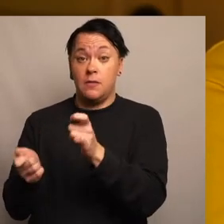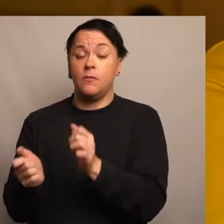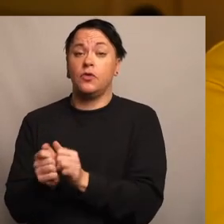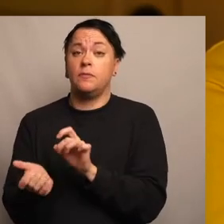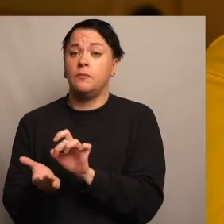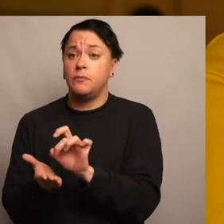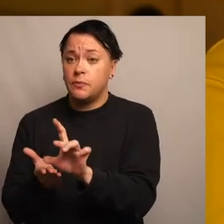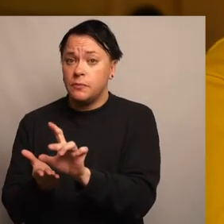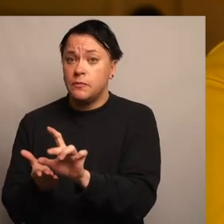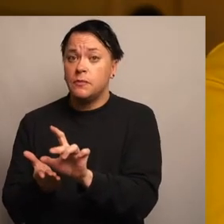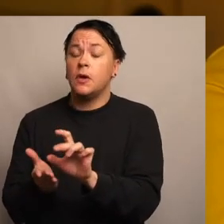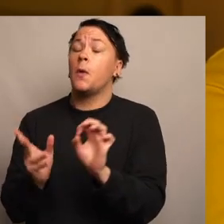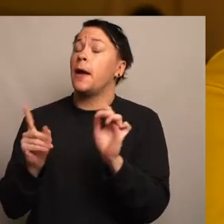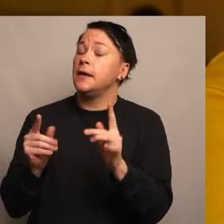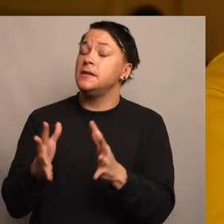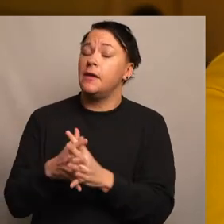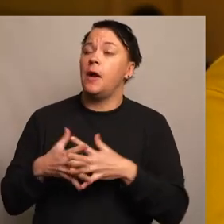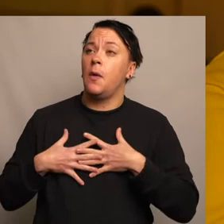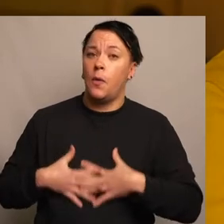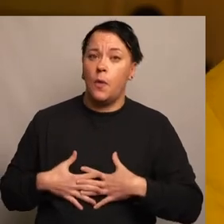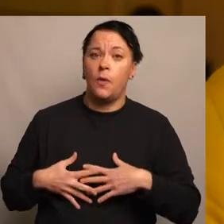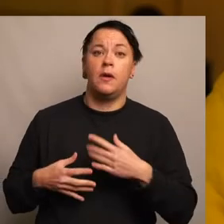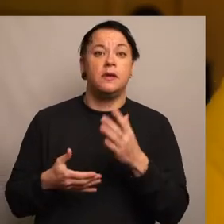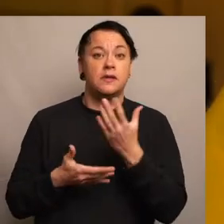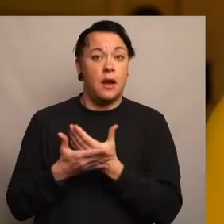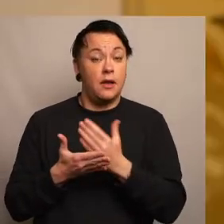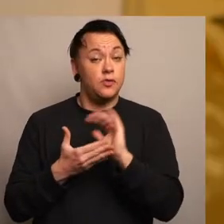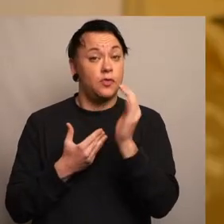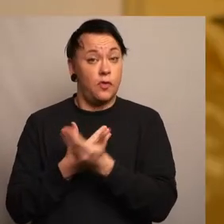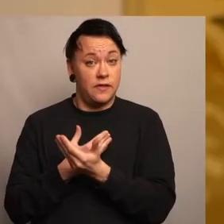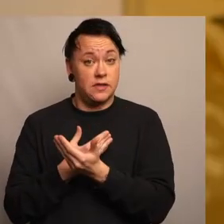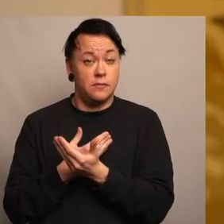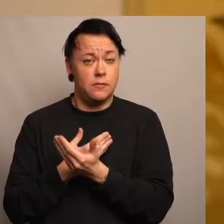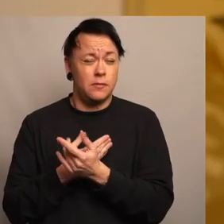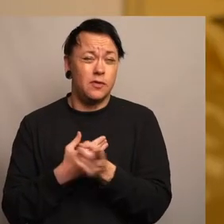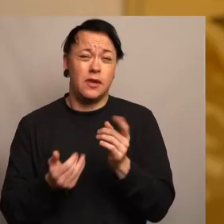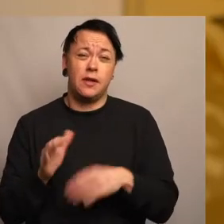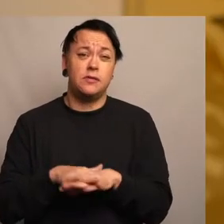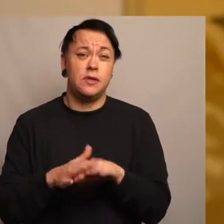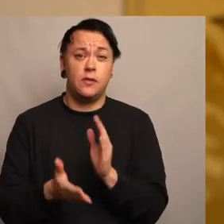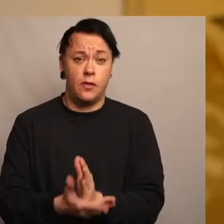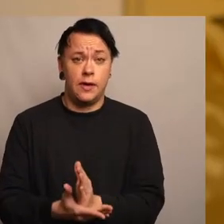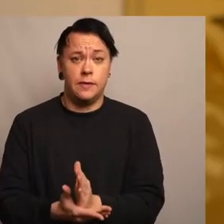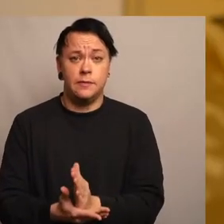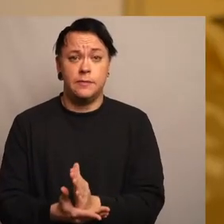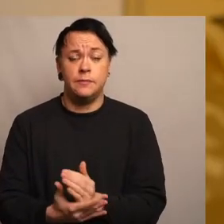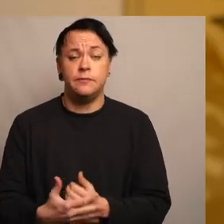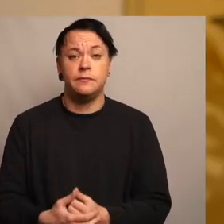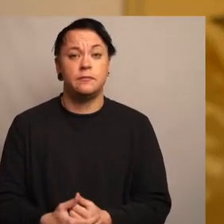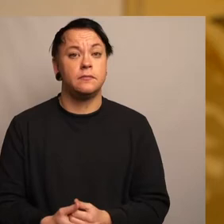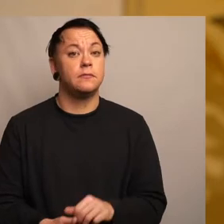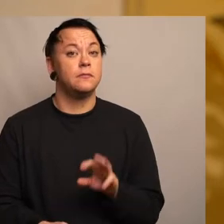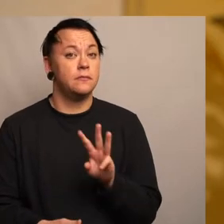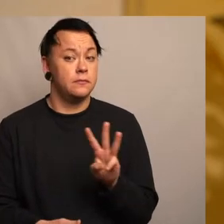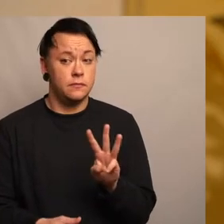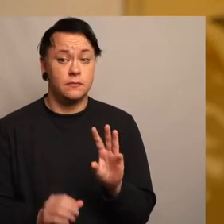one will find out. And they have right. They have right, I think. Yes. And it's actually very realized like this